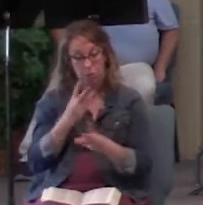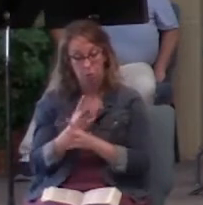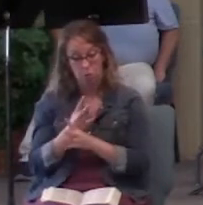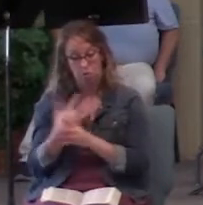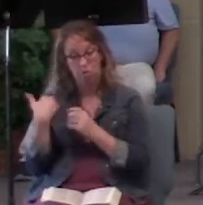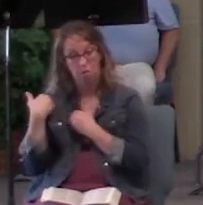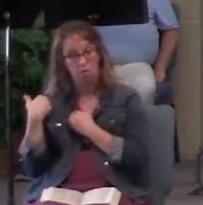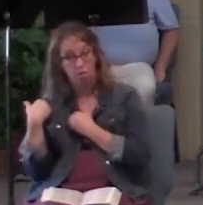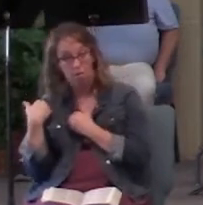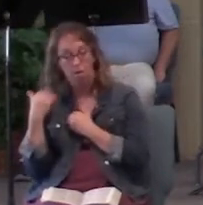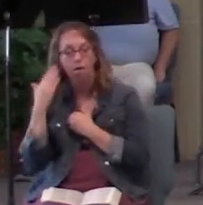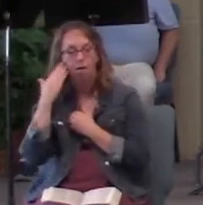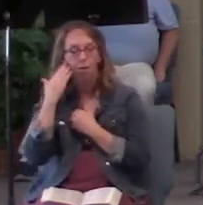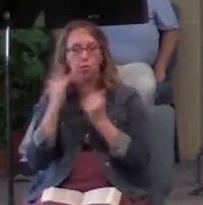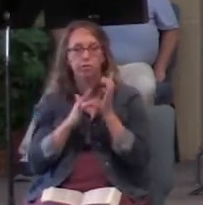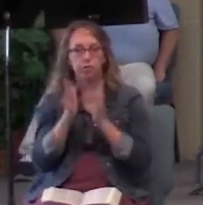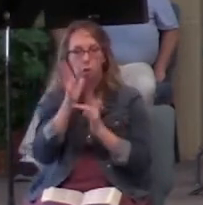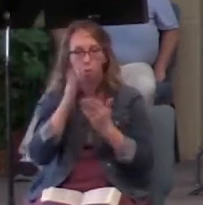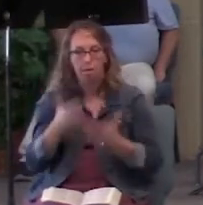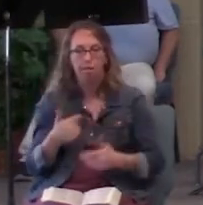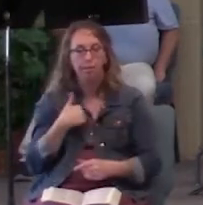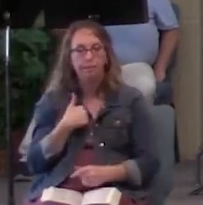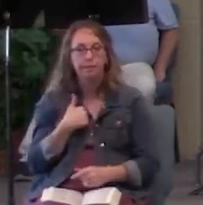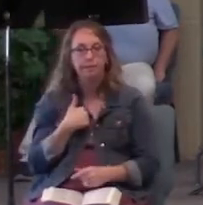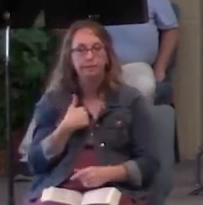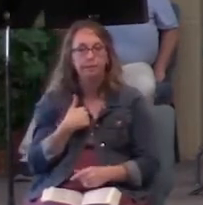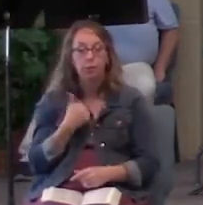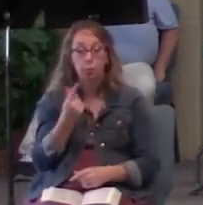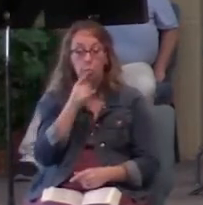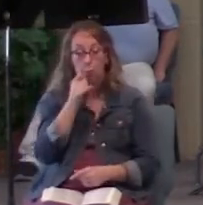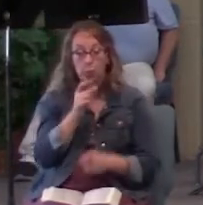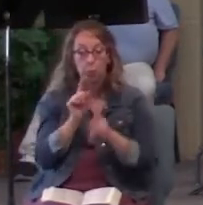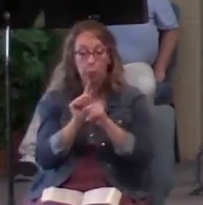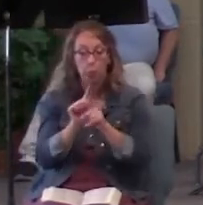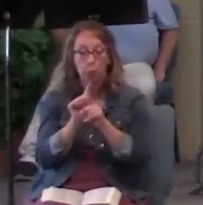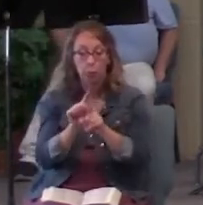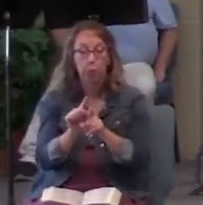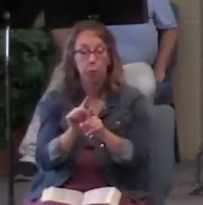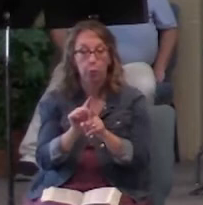me. And yet one who walked so close to him